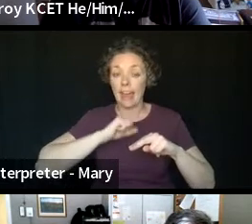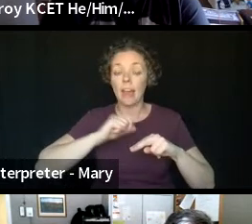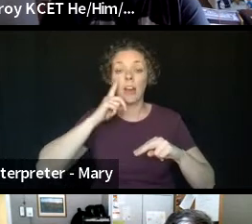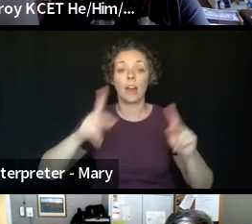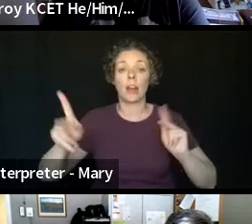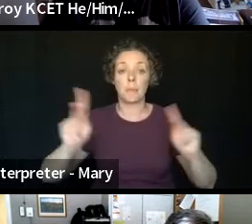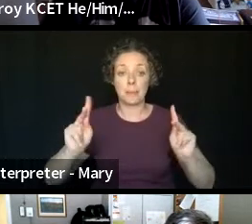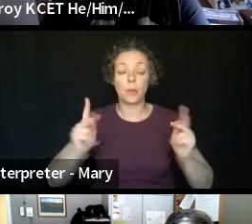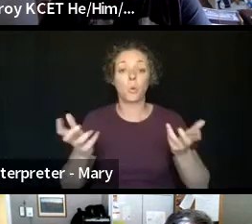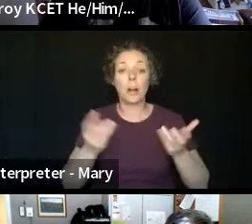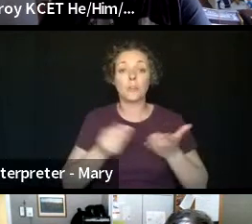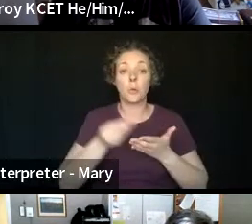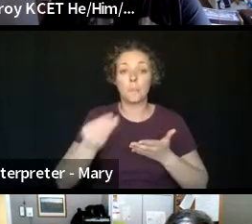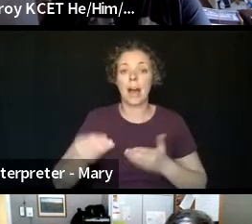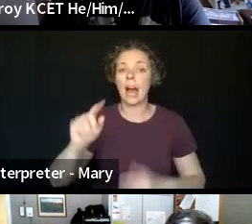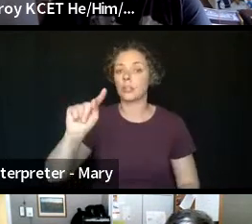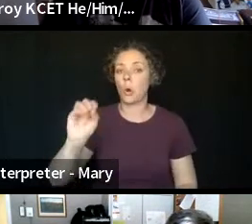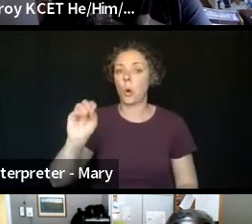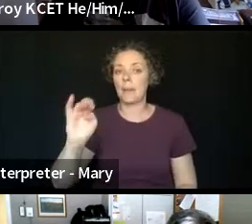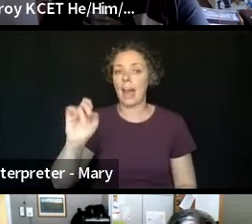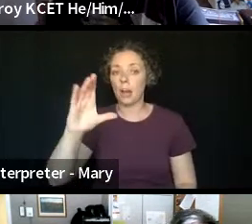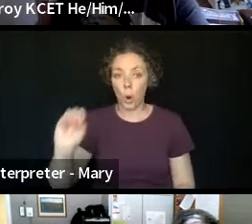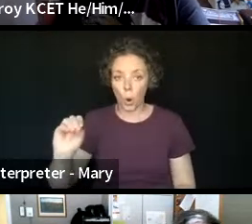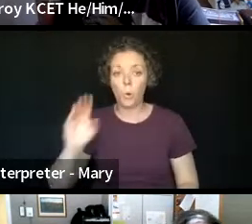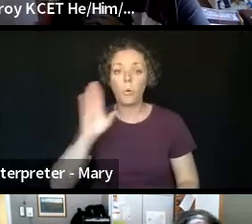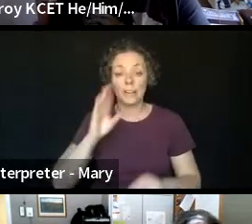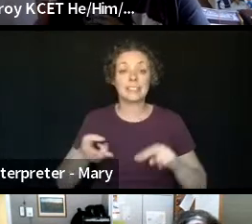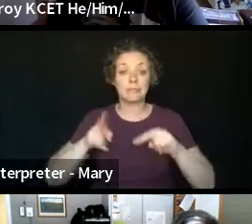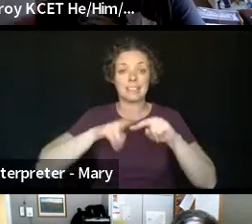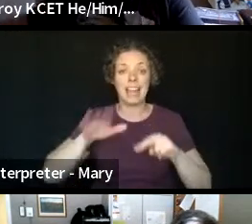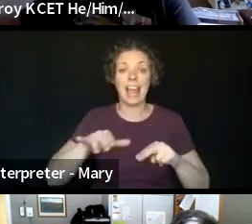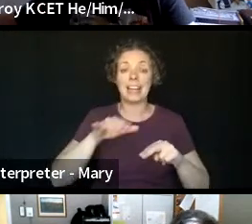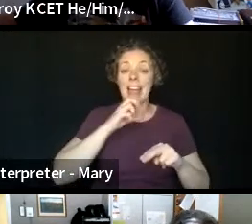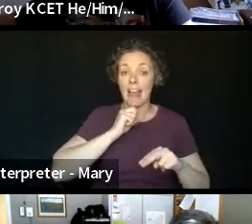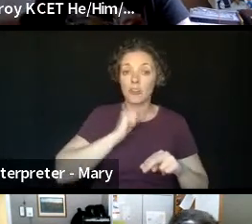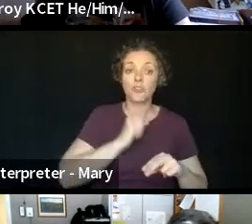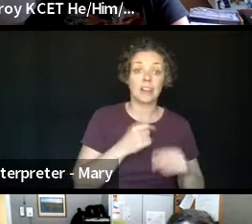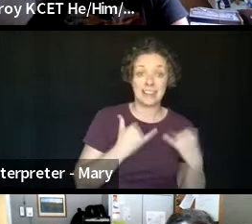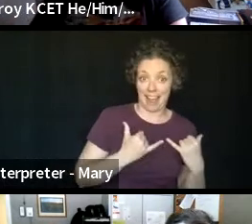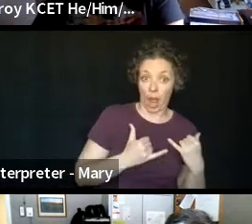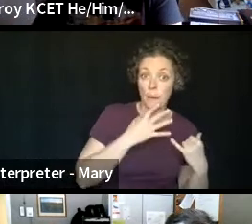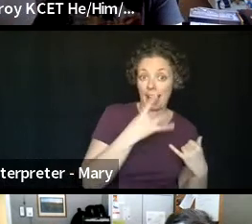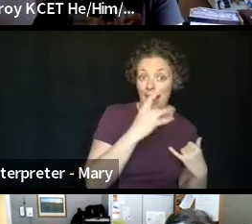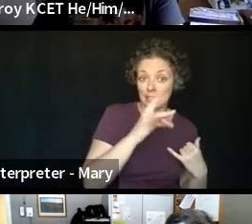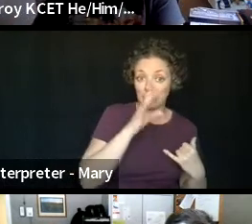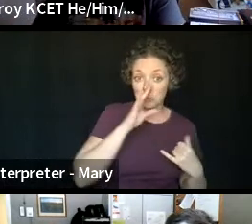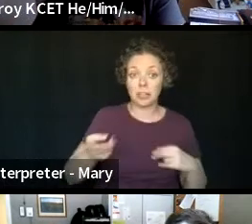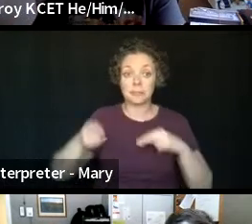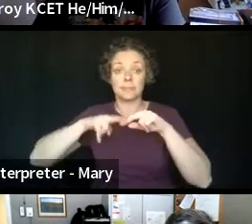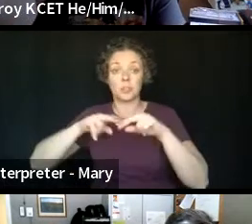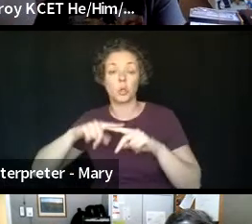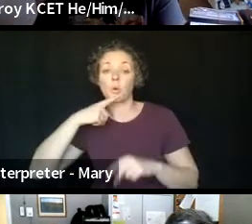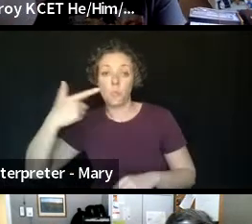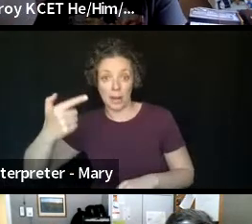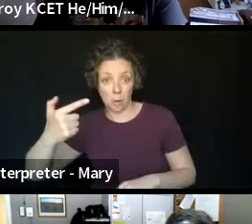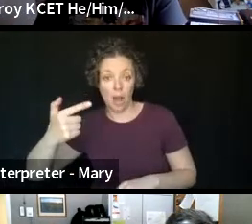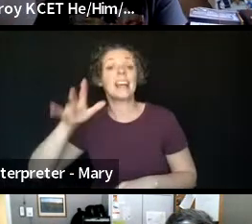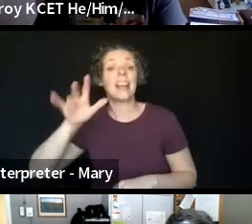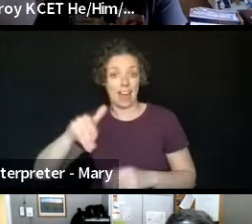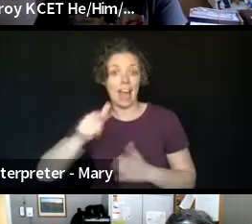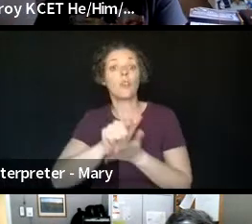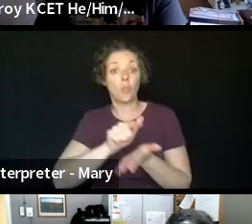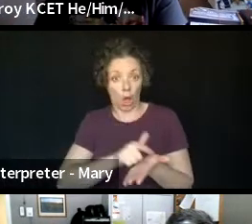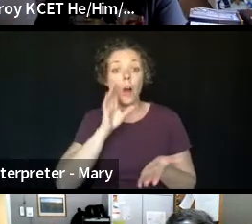buy tobacco products to 21, from 18 to 21. That law, I believe, goes into effect July